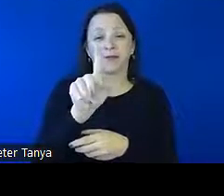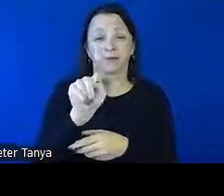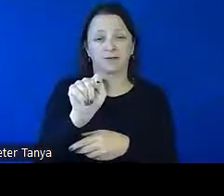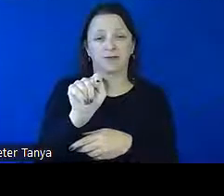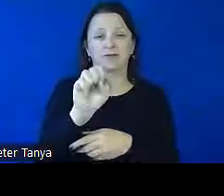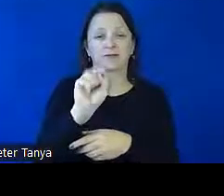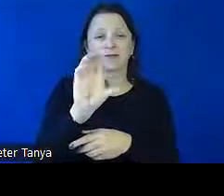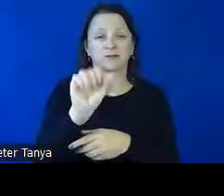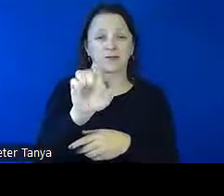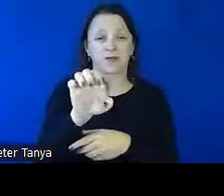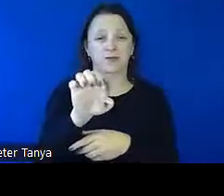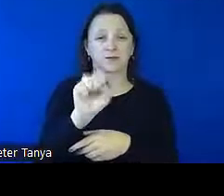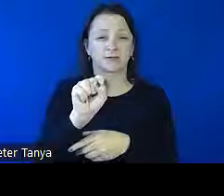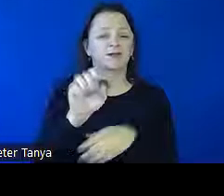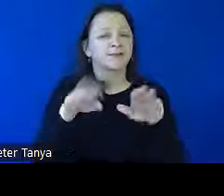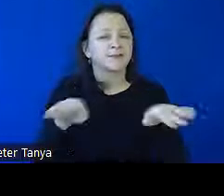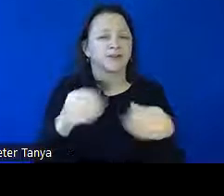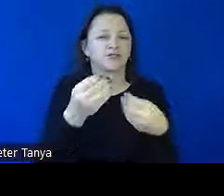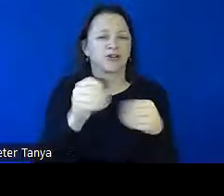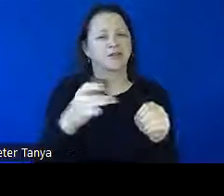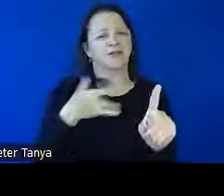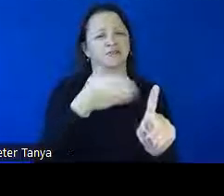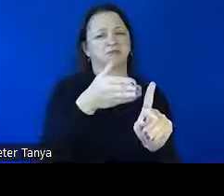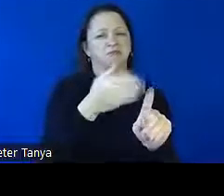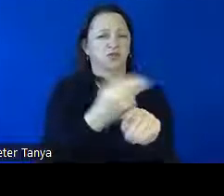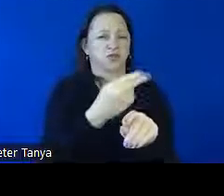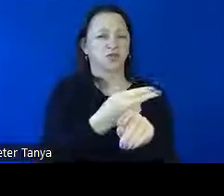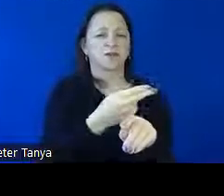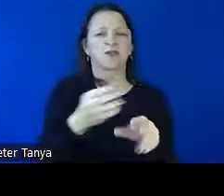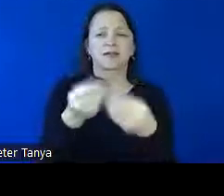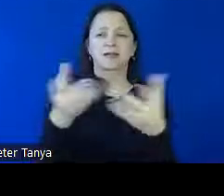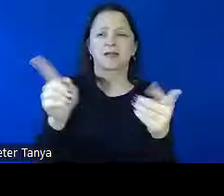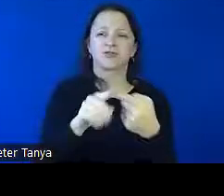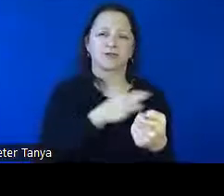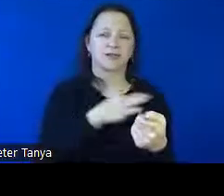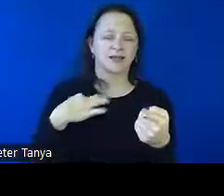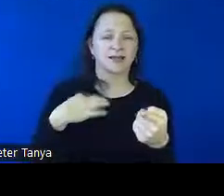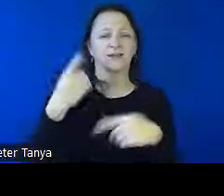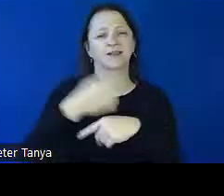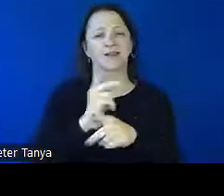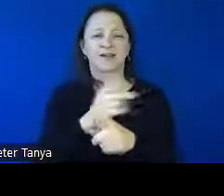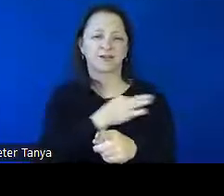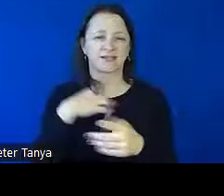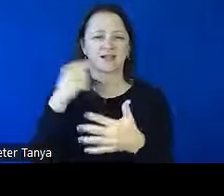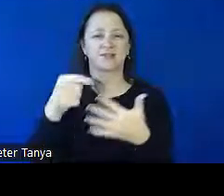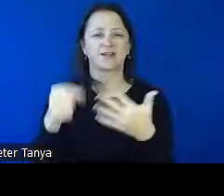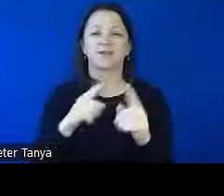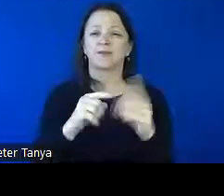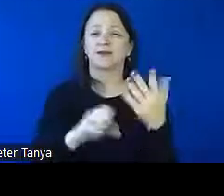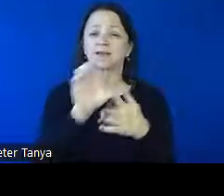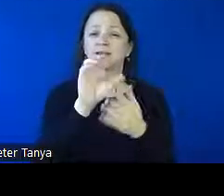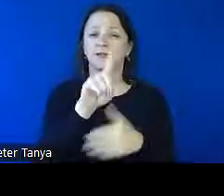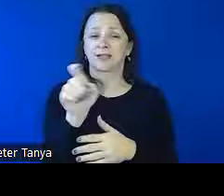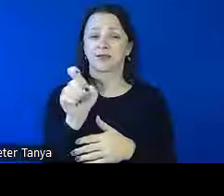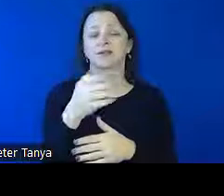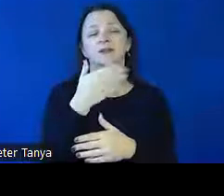in pediatricians' offices, and these can kind of be given to parents, teachers, and daycare staff. However, the criteria for diagnosis is really best assessed